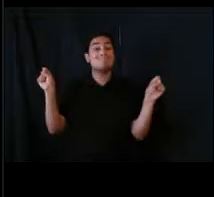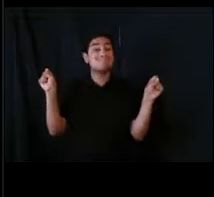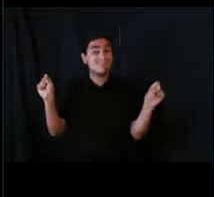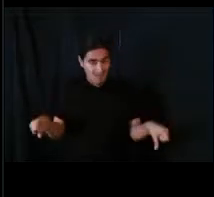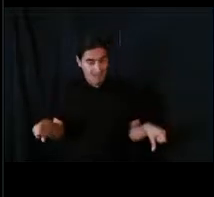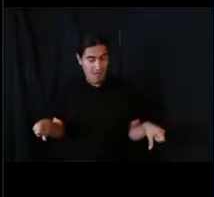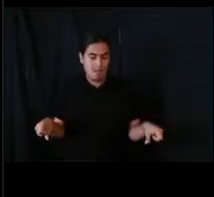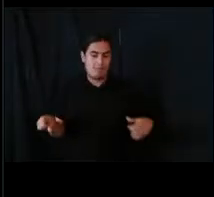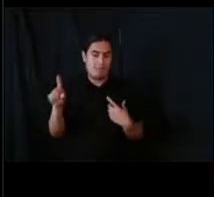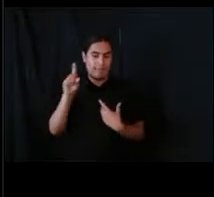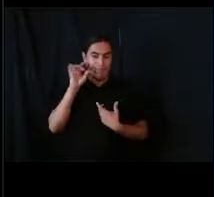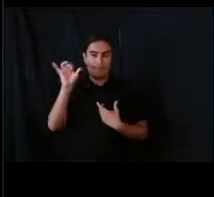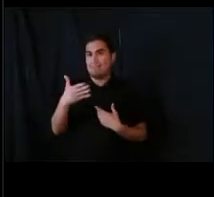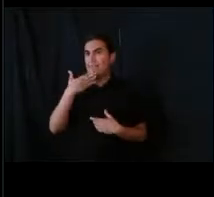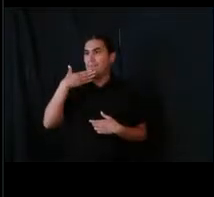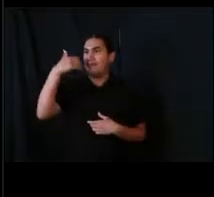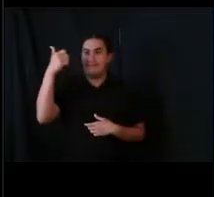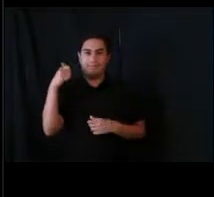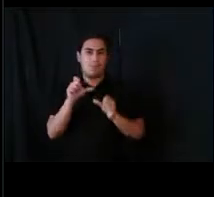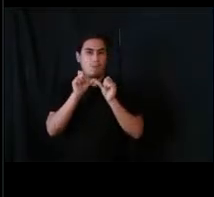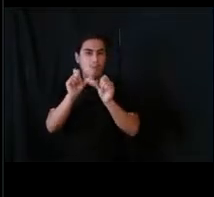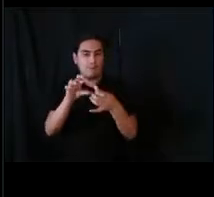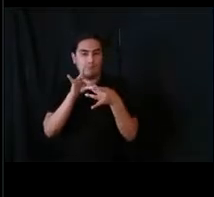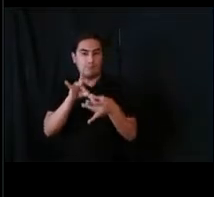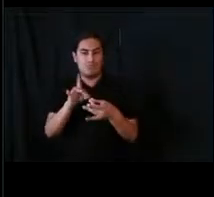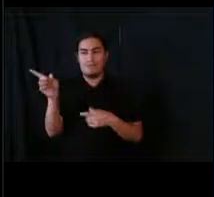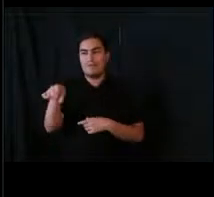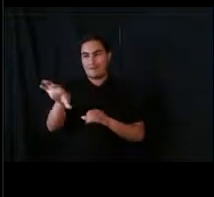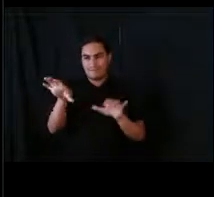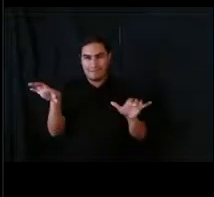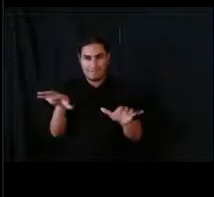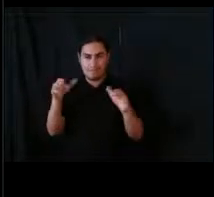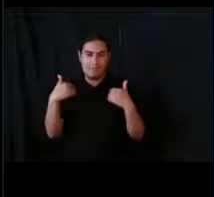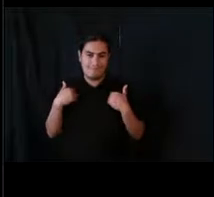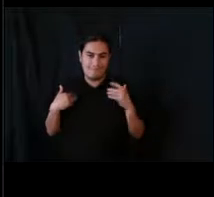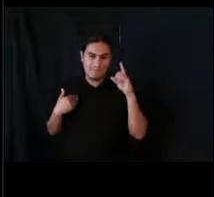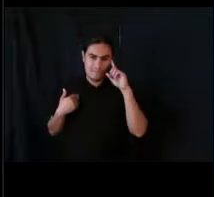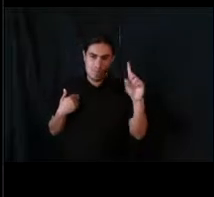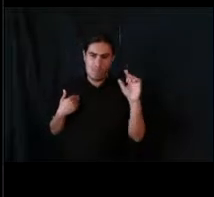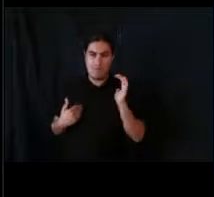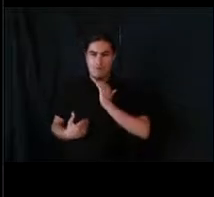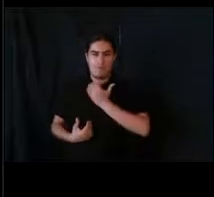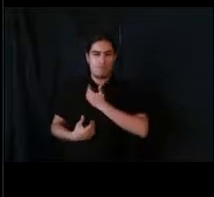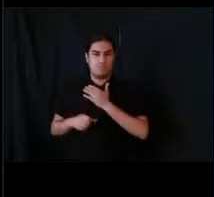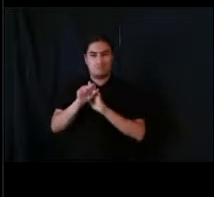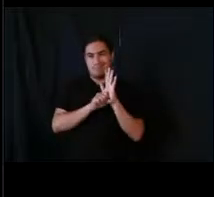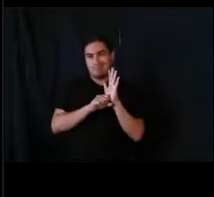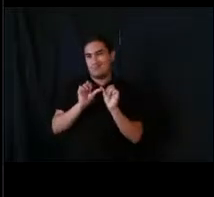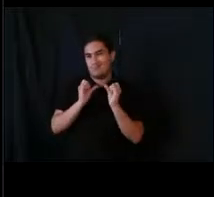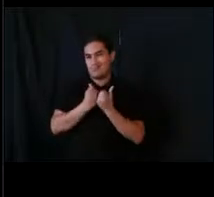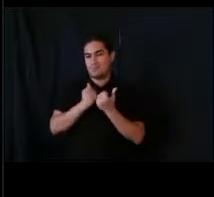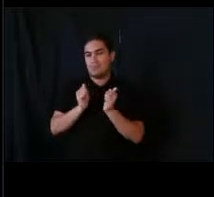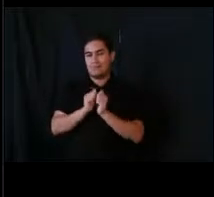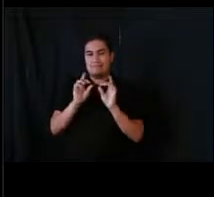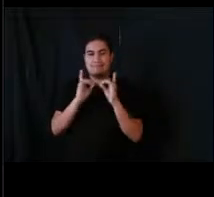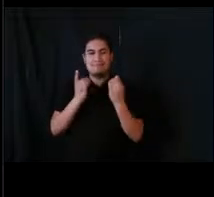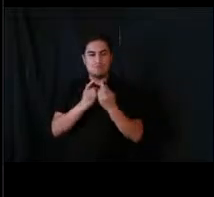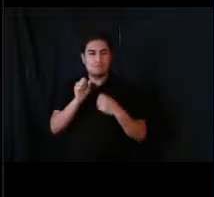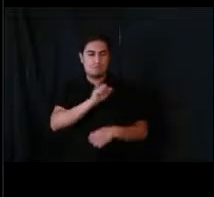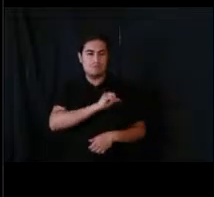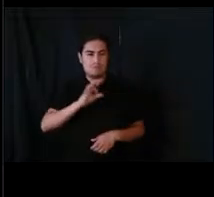probably the closest um ongoing relationship that they are going to have to our state agencies is with those district staff that are